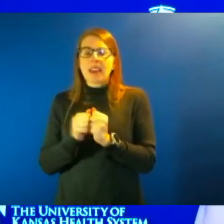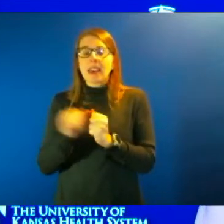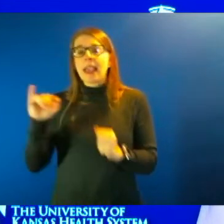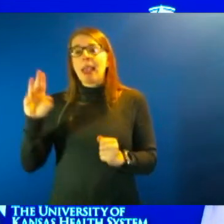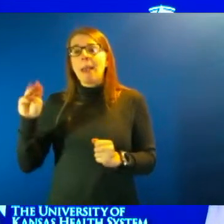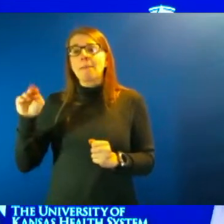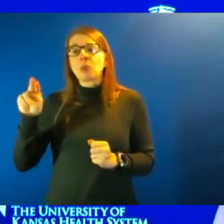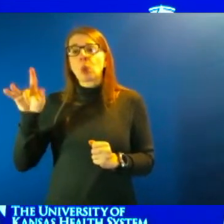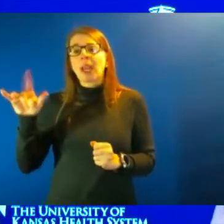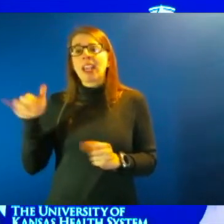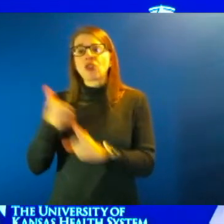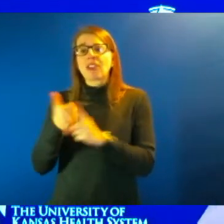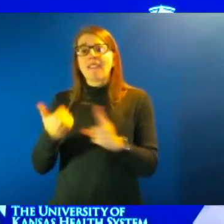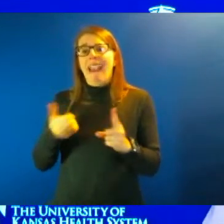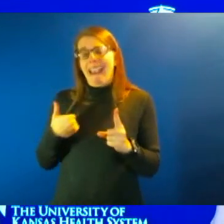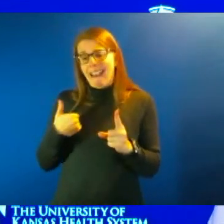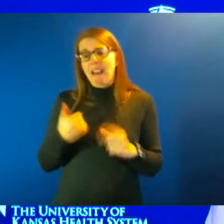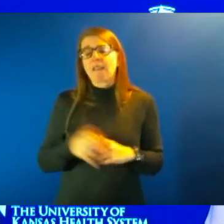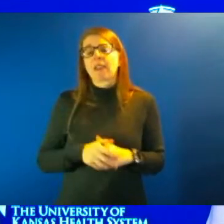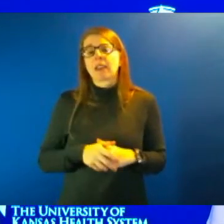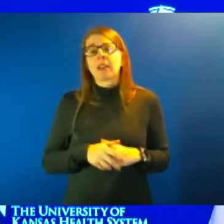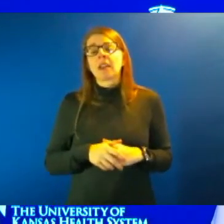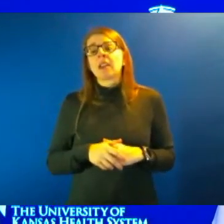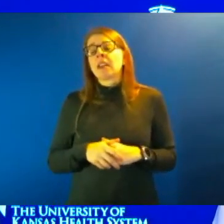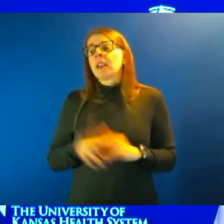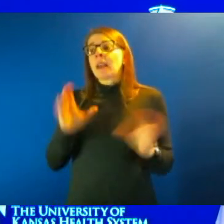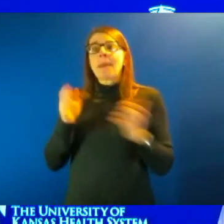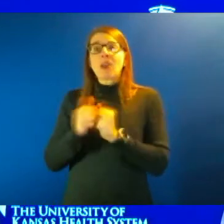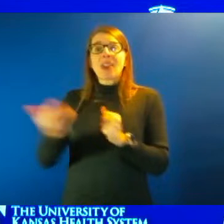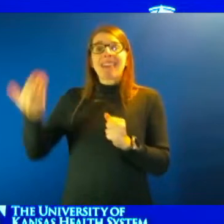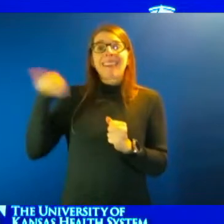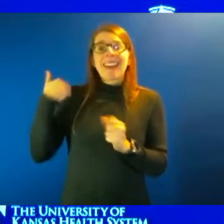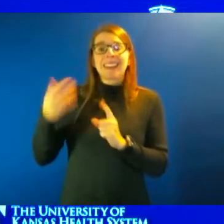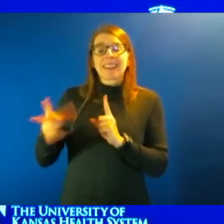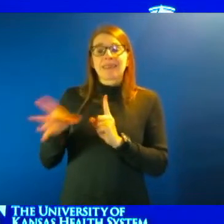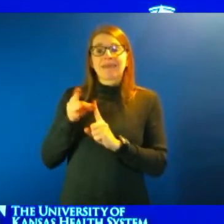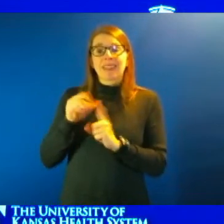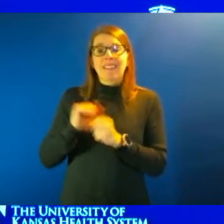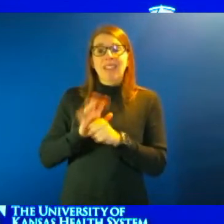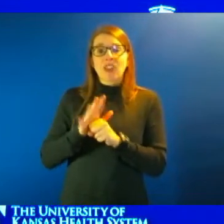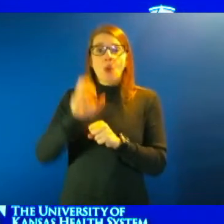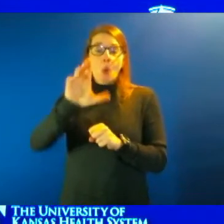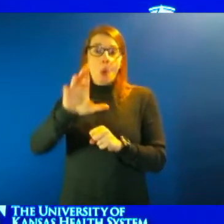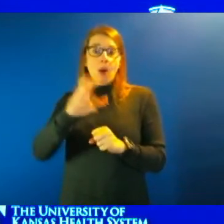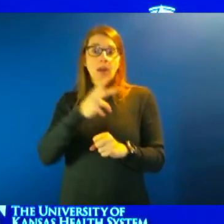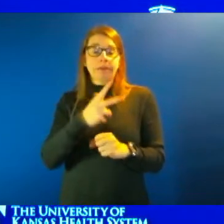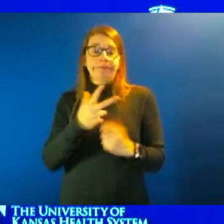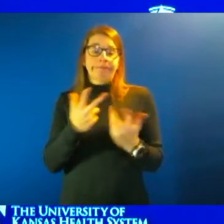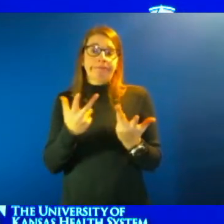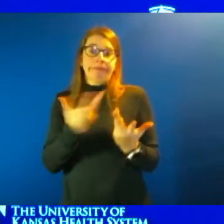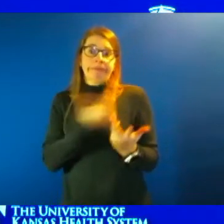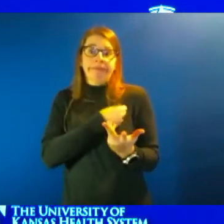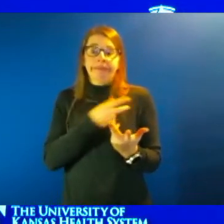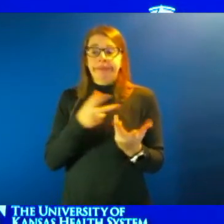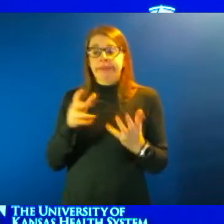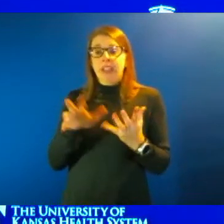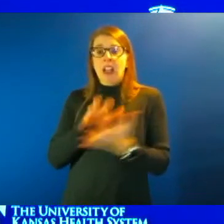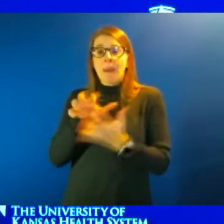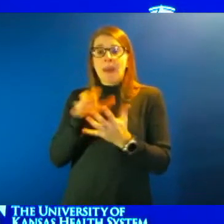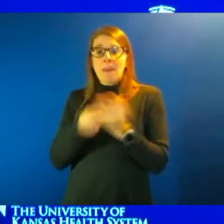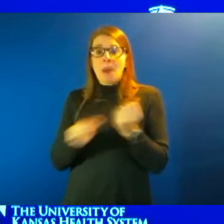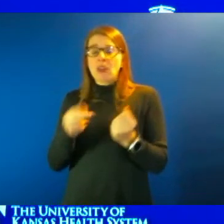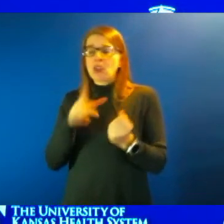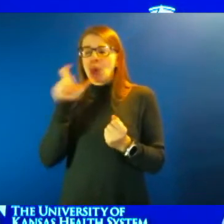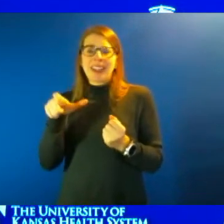you have based on either past infection or vaccination or a combination of both. And so really no need to check those